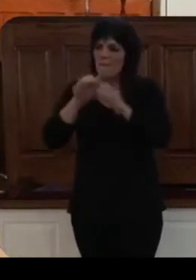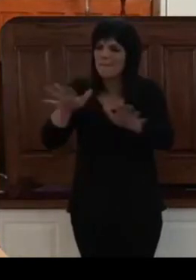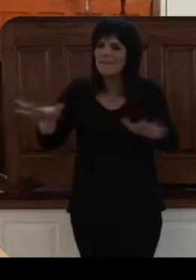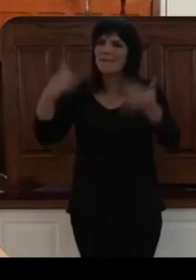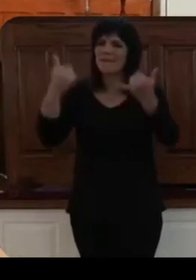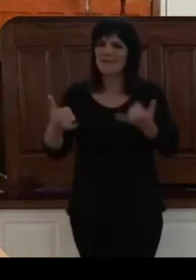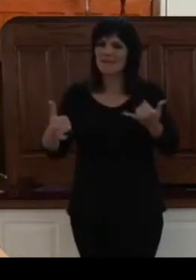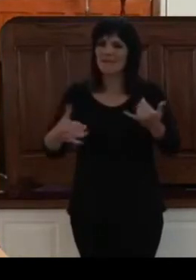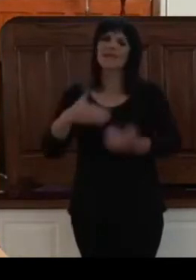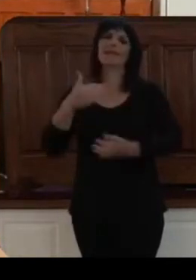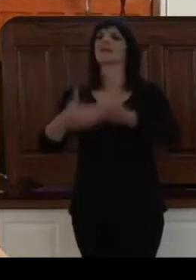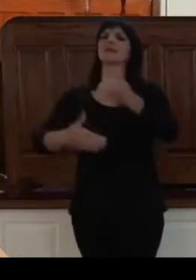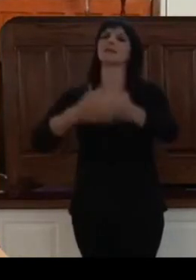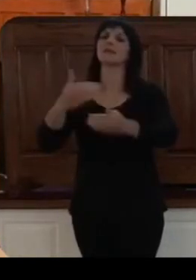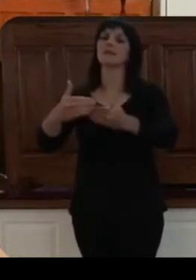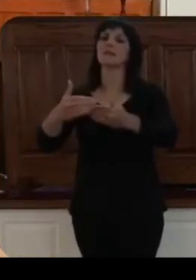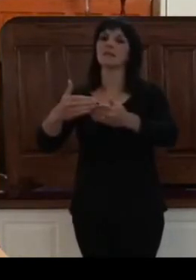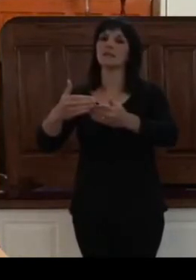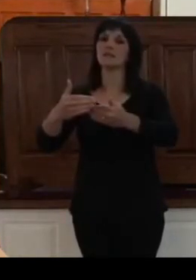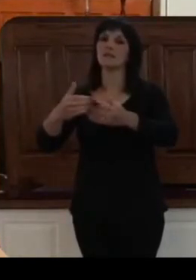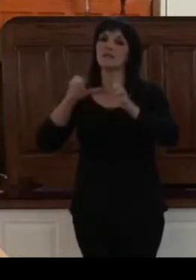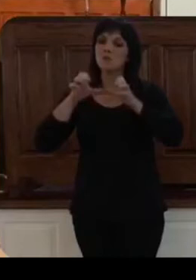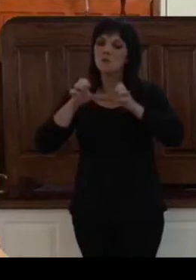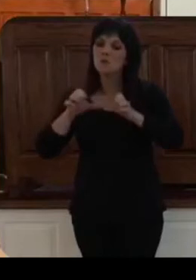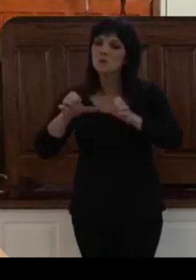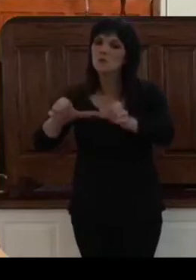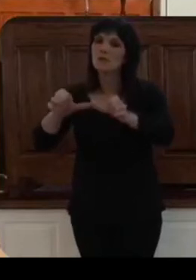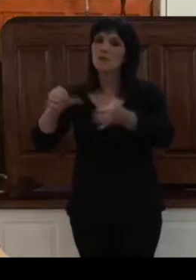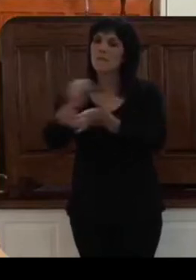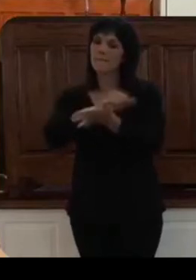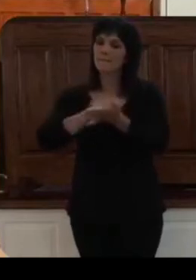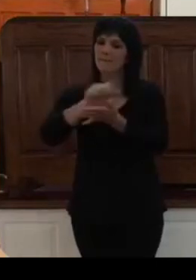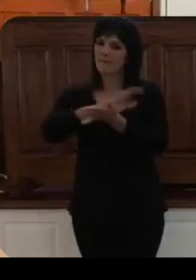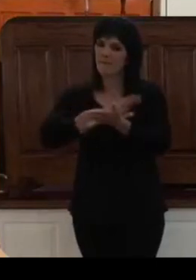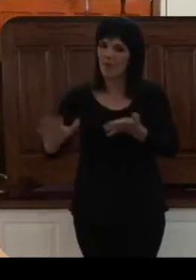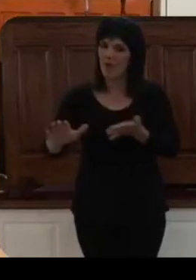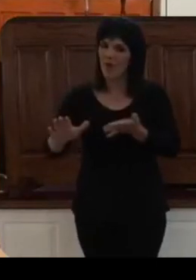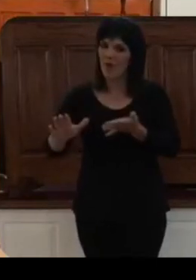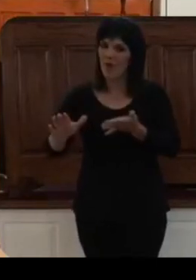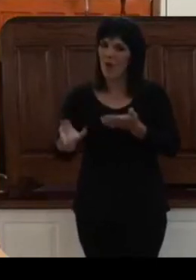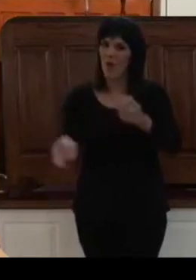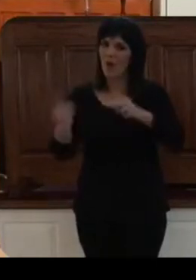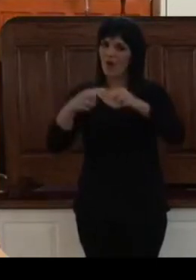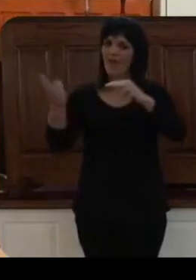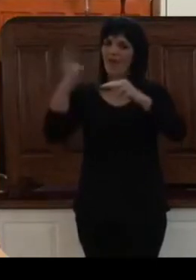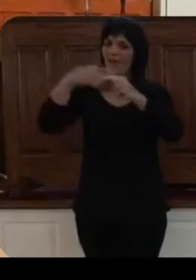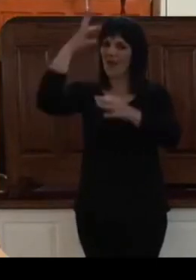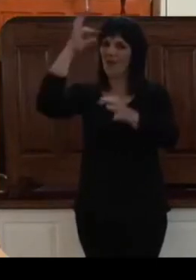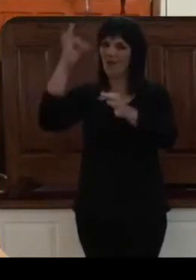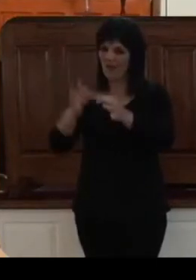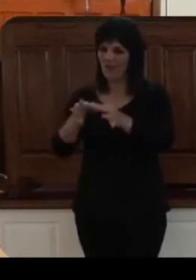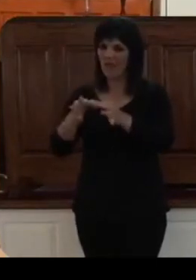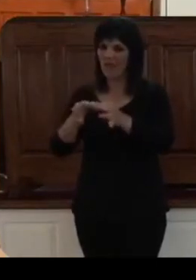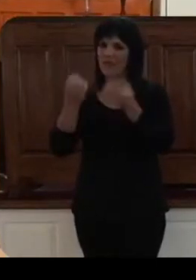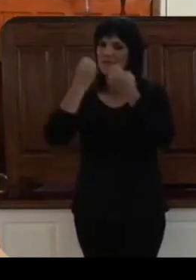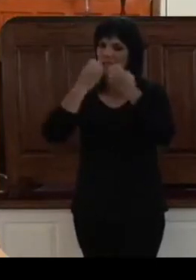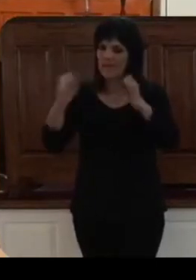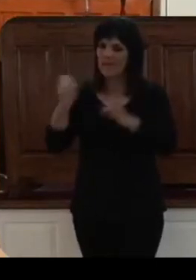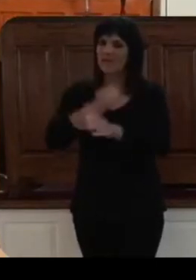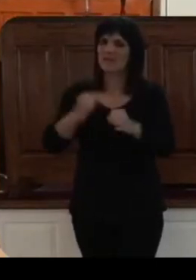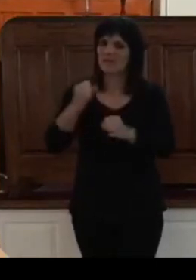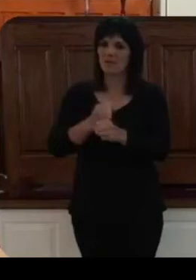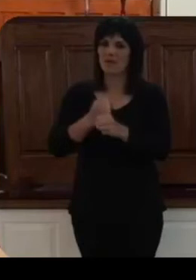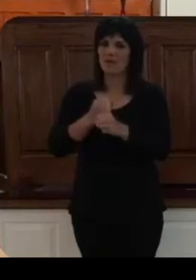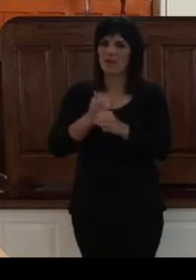going to continue in our progress of sanctification, growing in our faith because of these efforts that have been made, but more